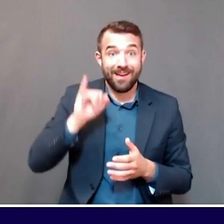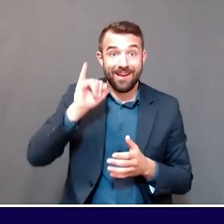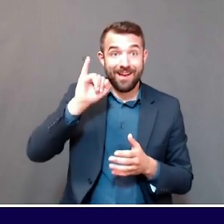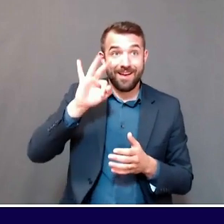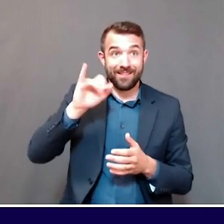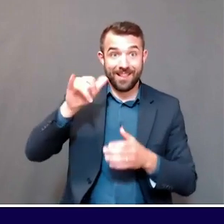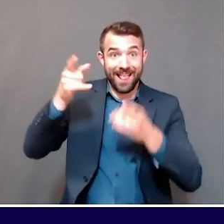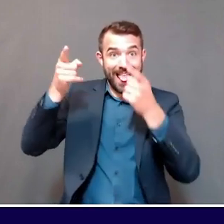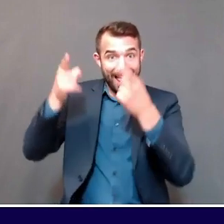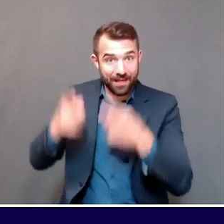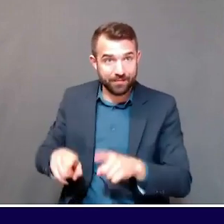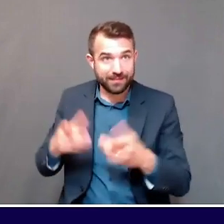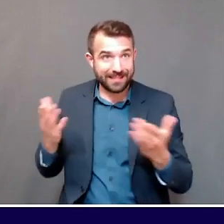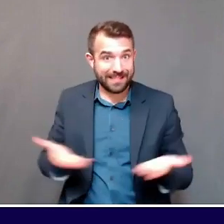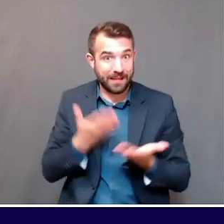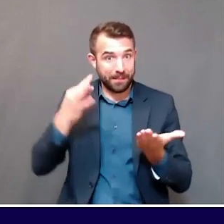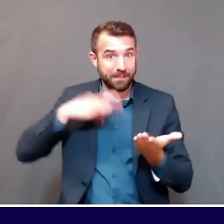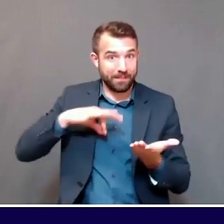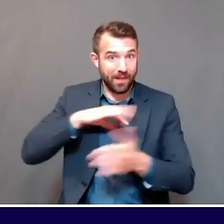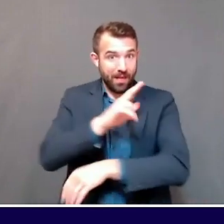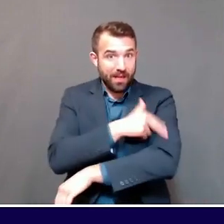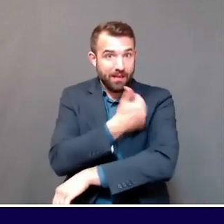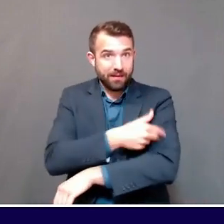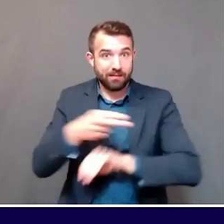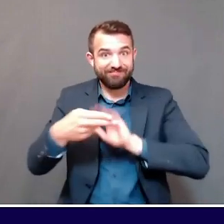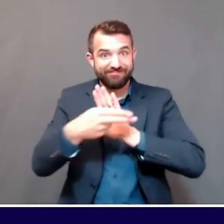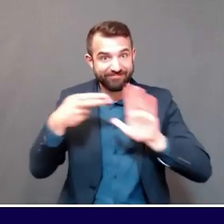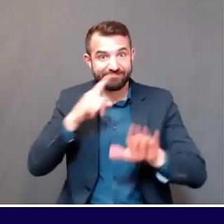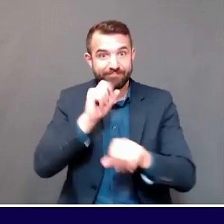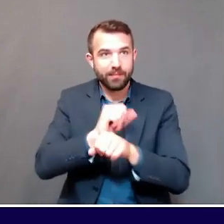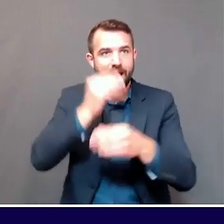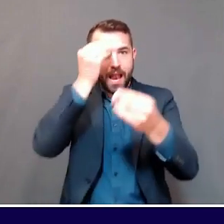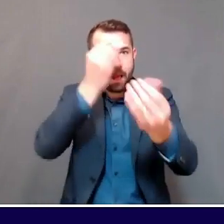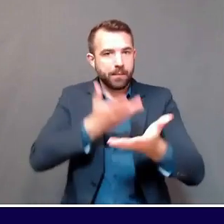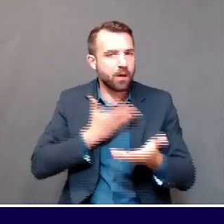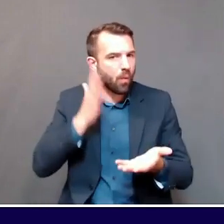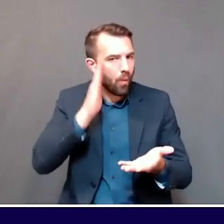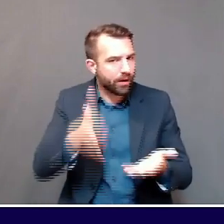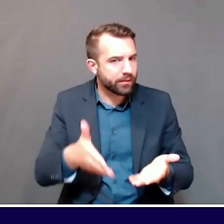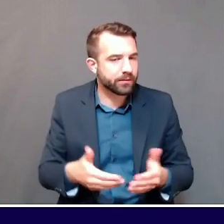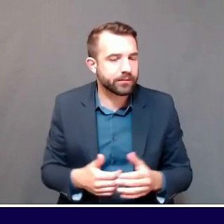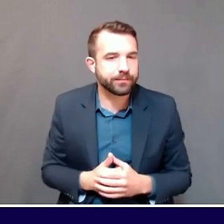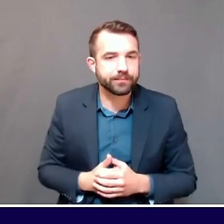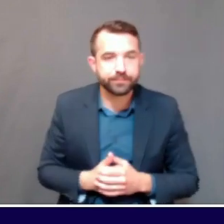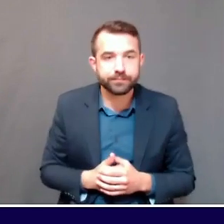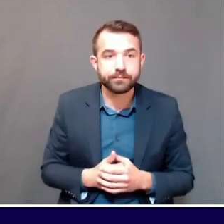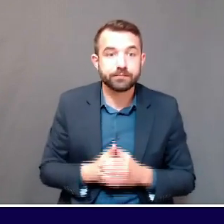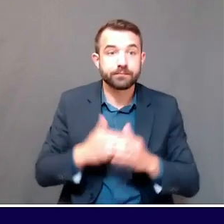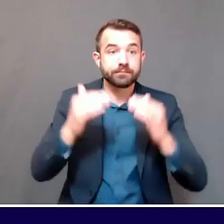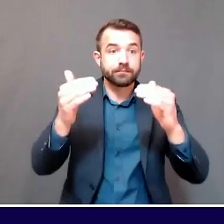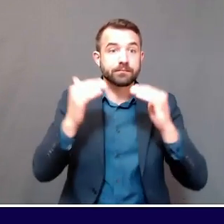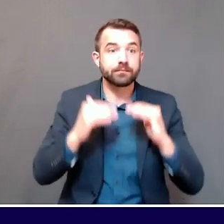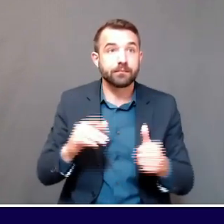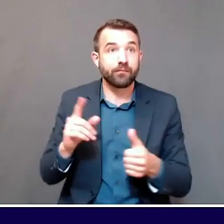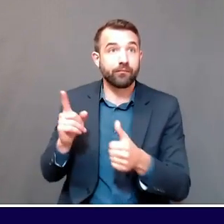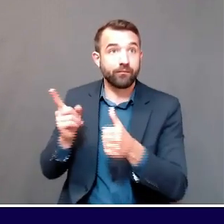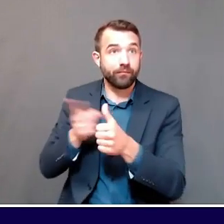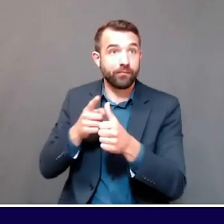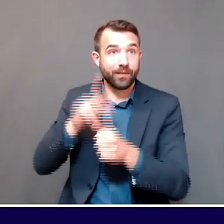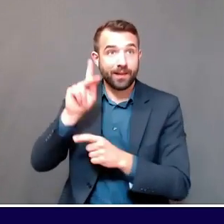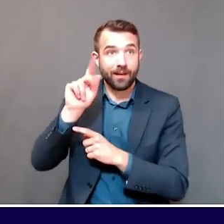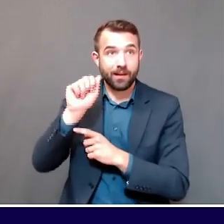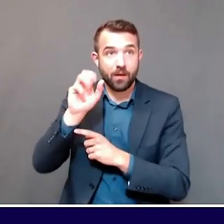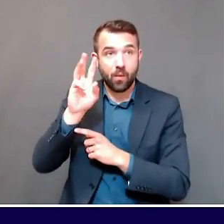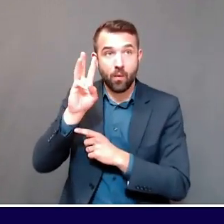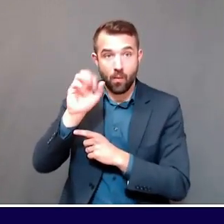to report it to us. But here's what I would say to parents. The first is that it is a serious condition. The state of New